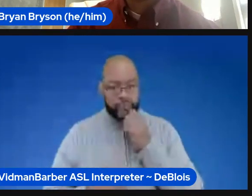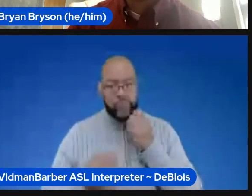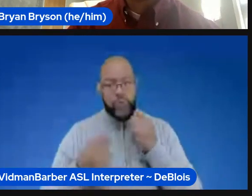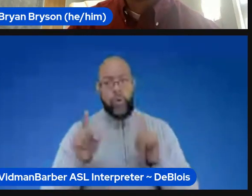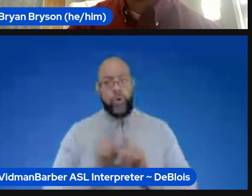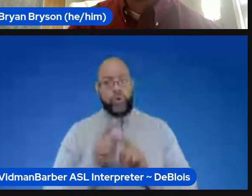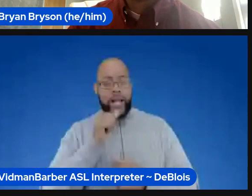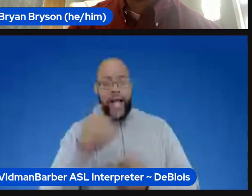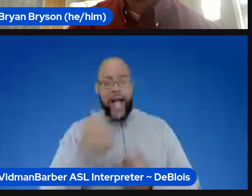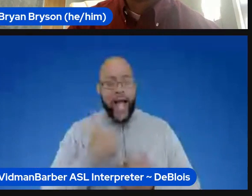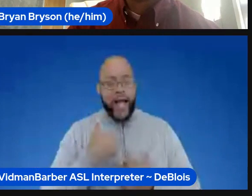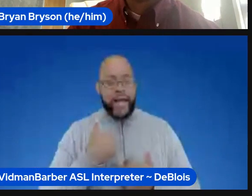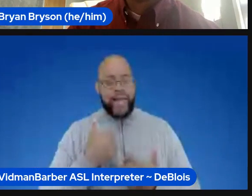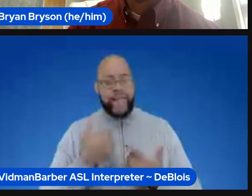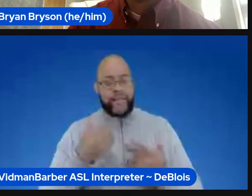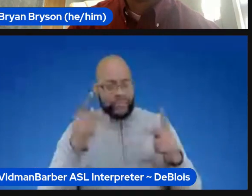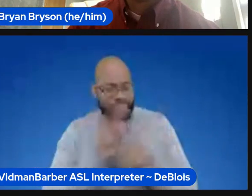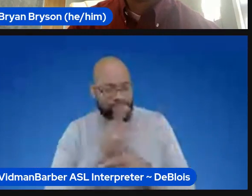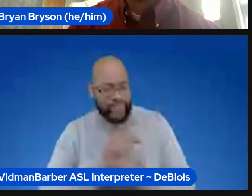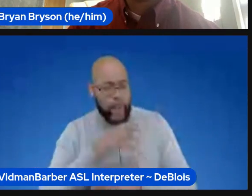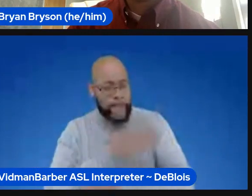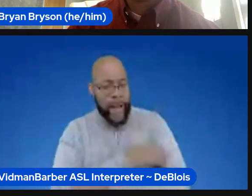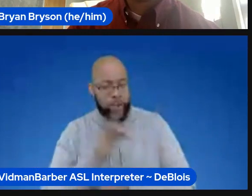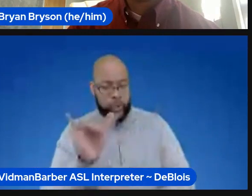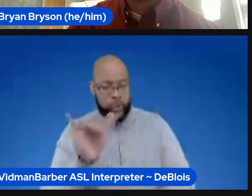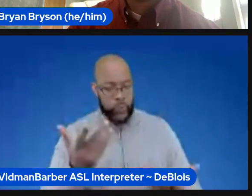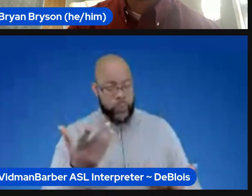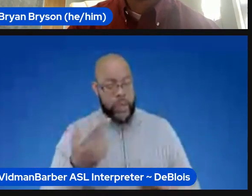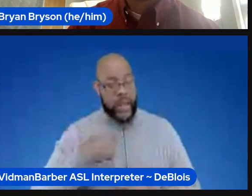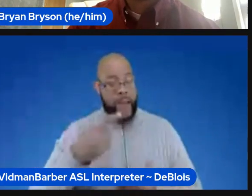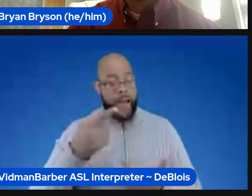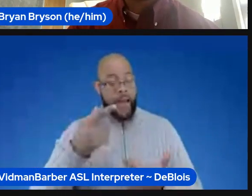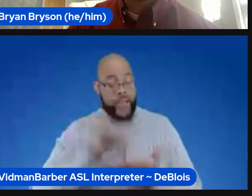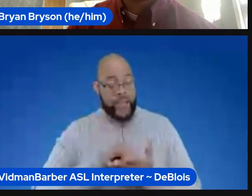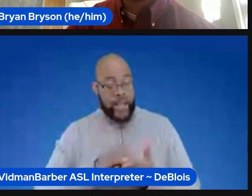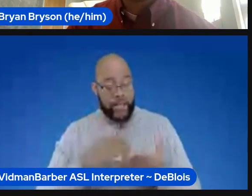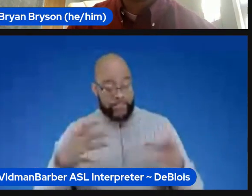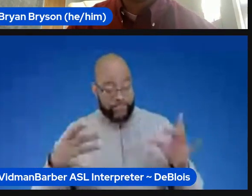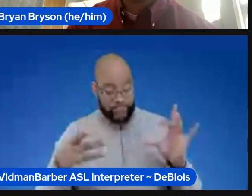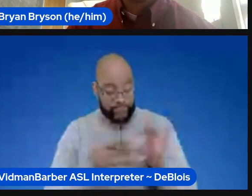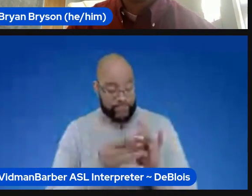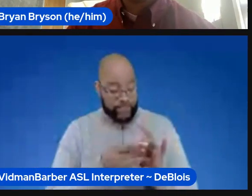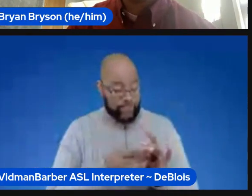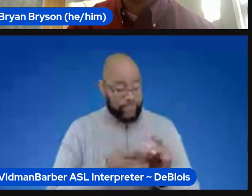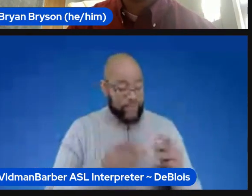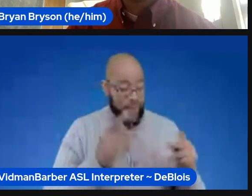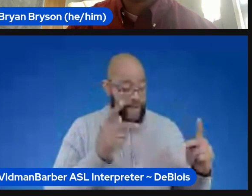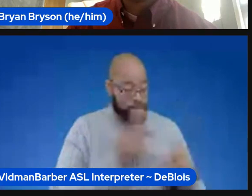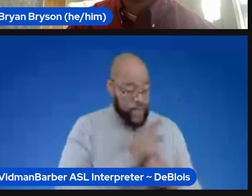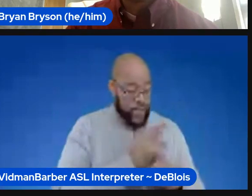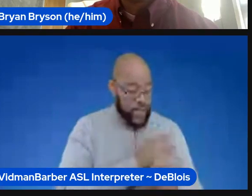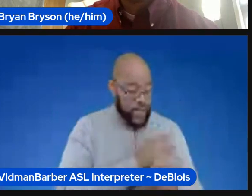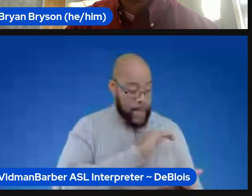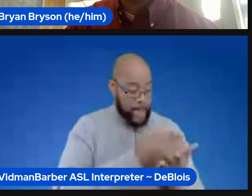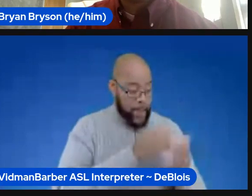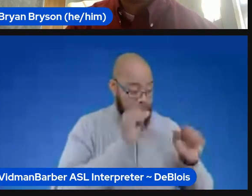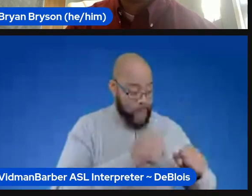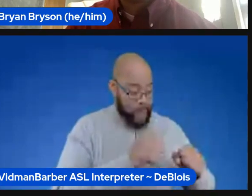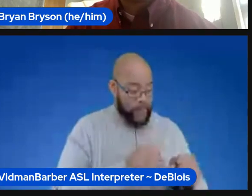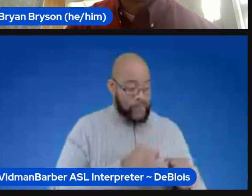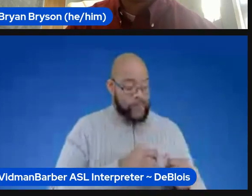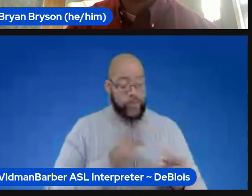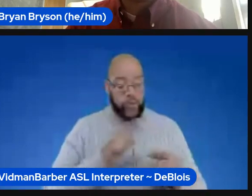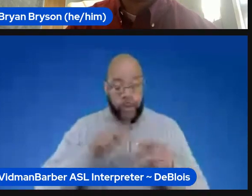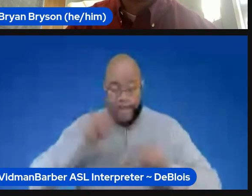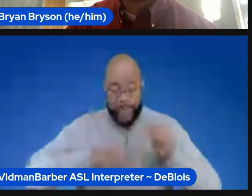have the computational power as well. So I think the marrying of the two, the computational power to build machine